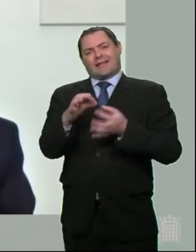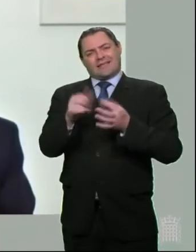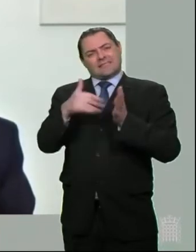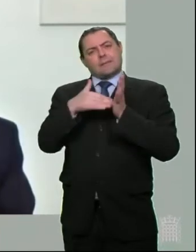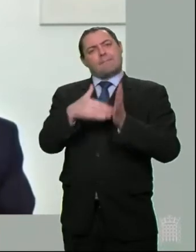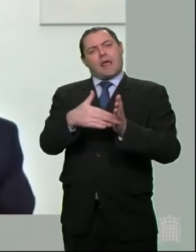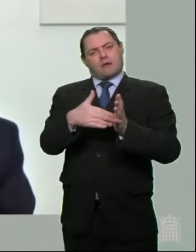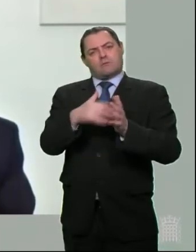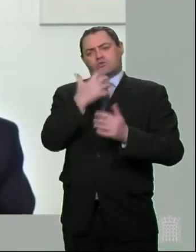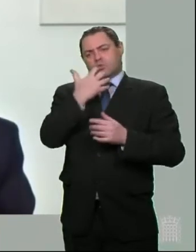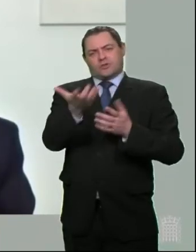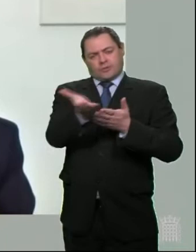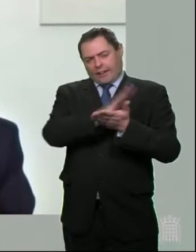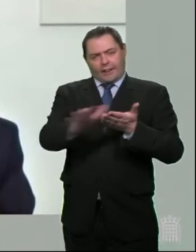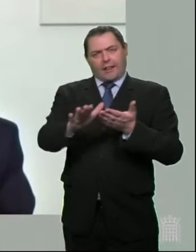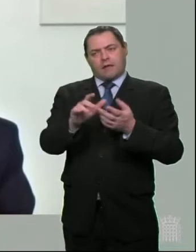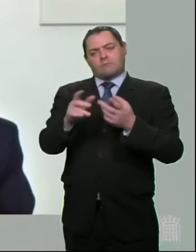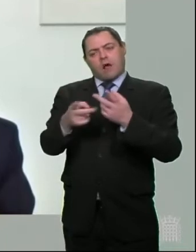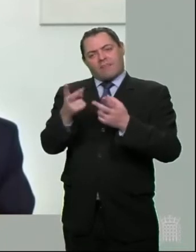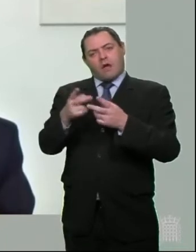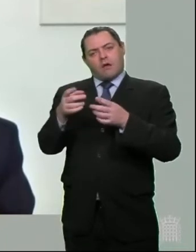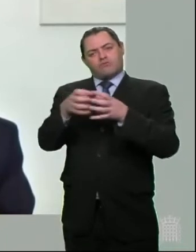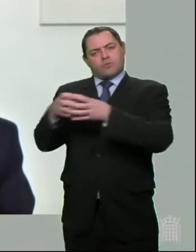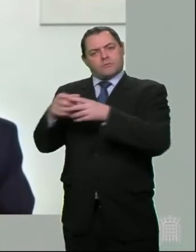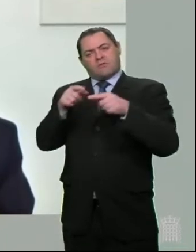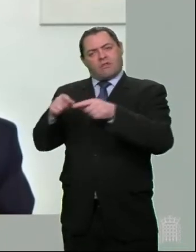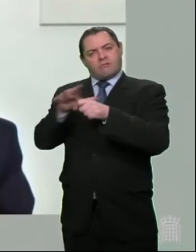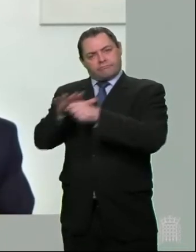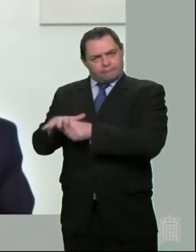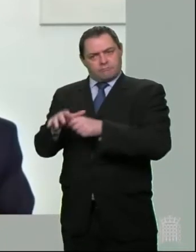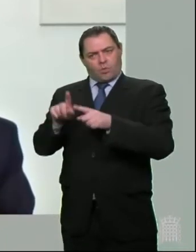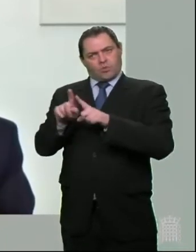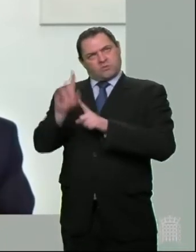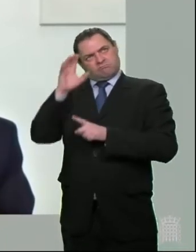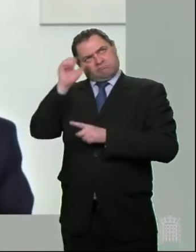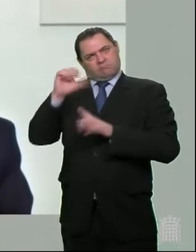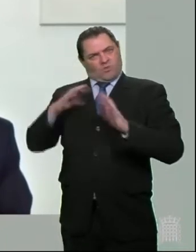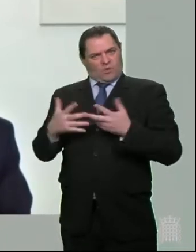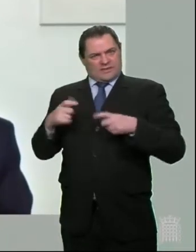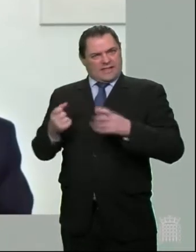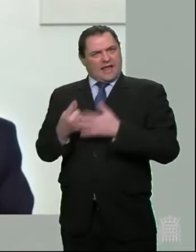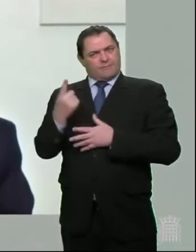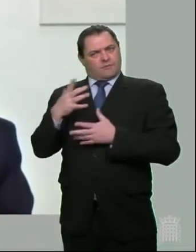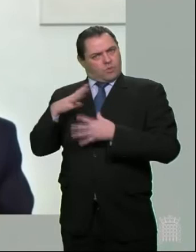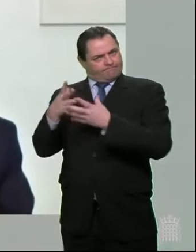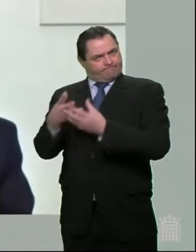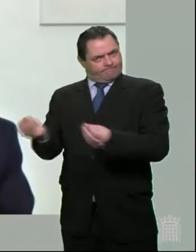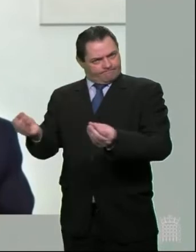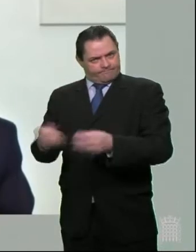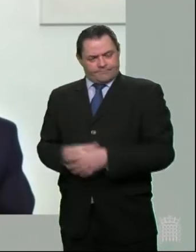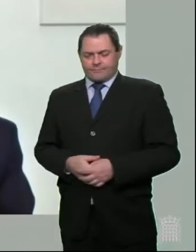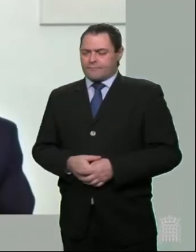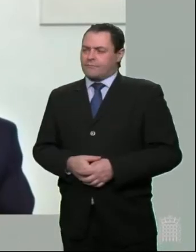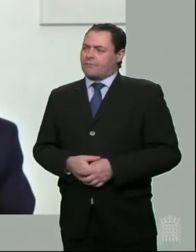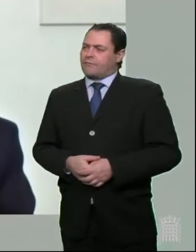the other genocides and persecutions that have taken place around the world. Mr. Speaker, yesterday we passed